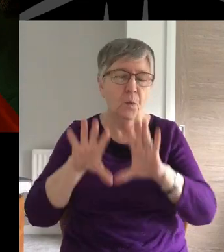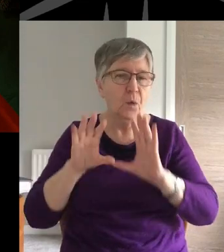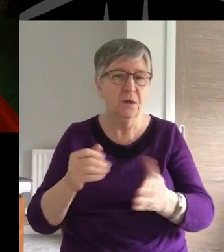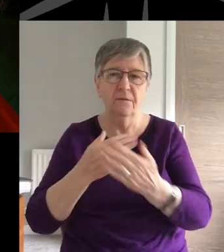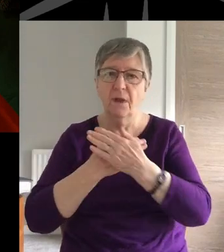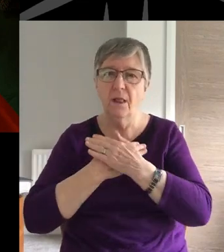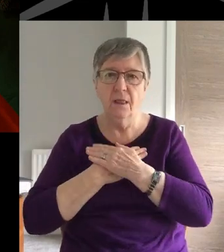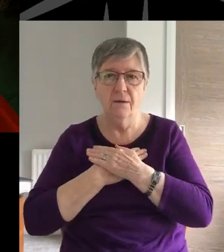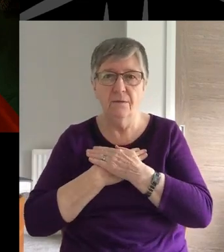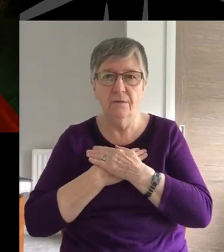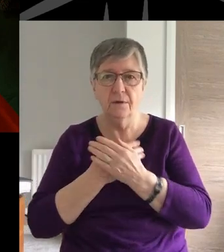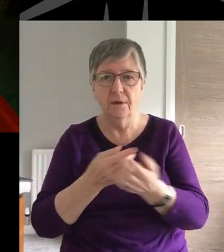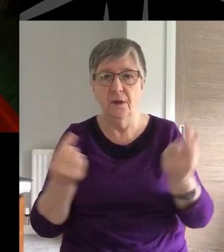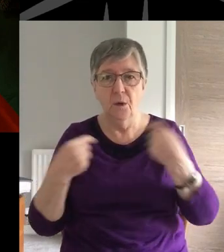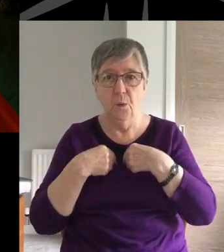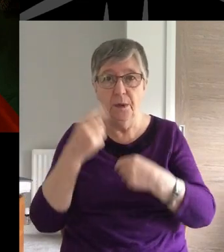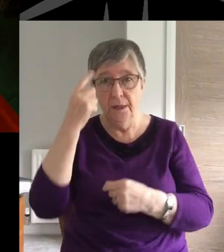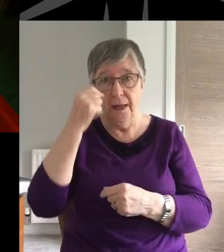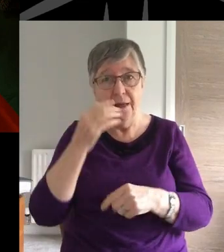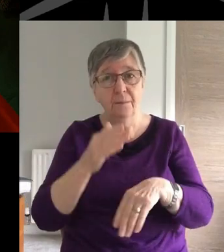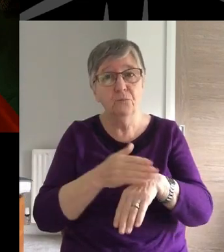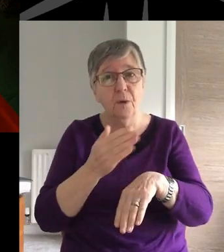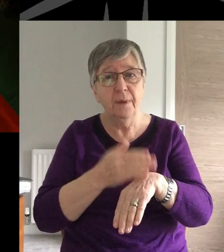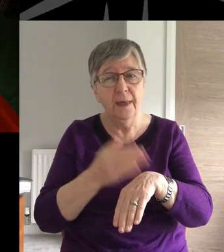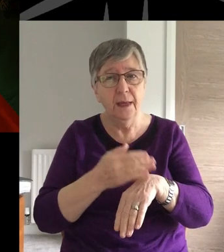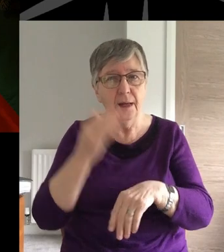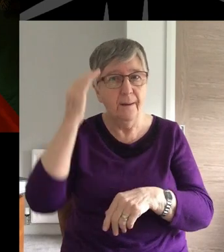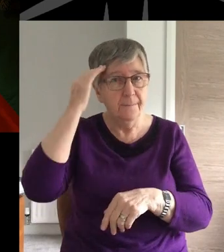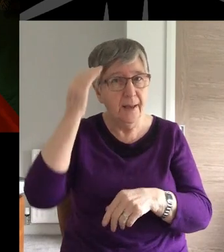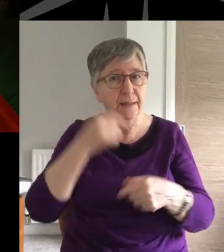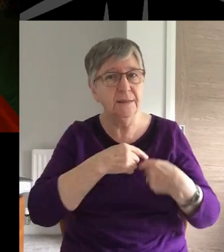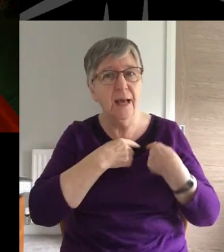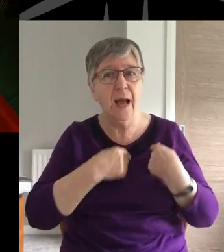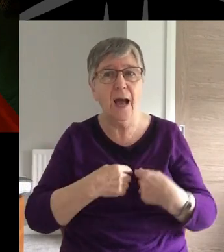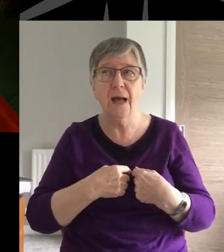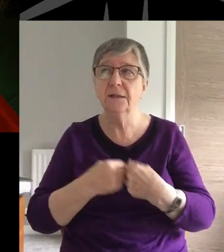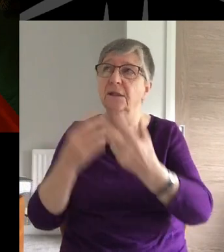can prepare our minds and our hearts for receiving you afresh.